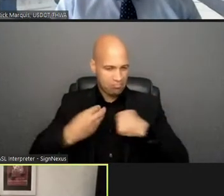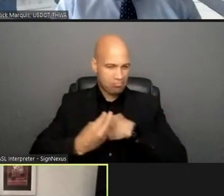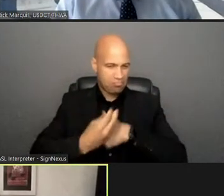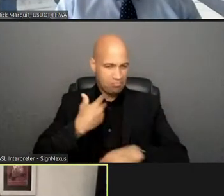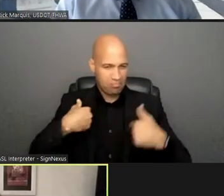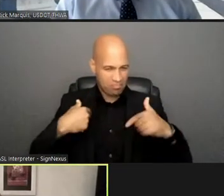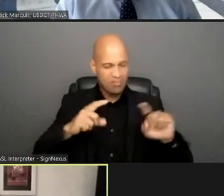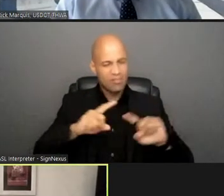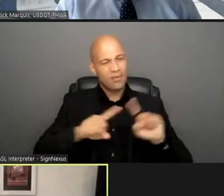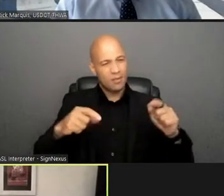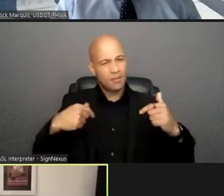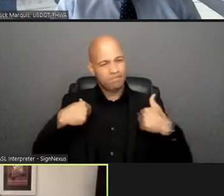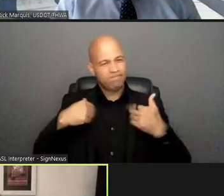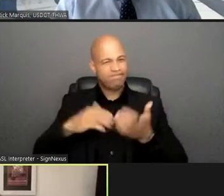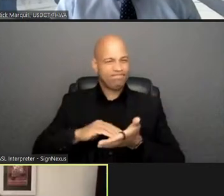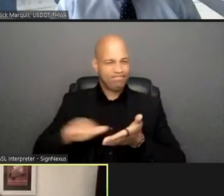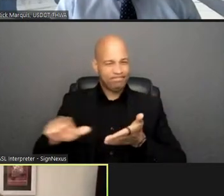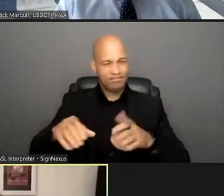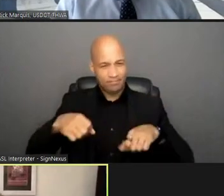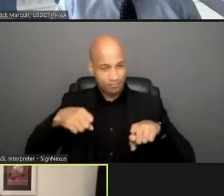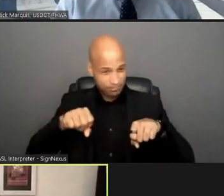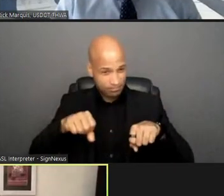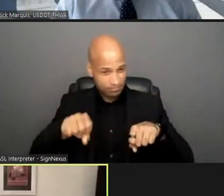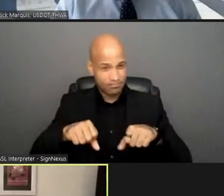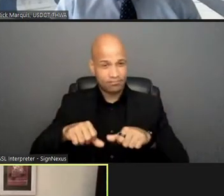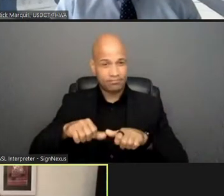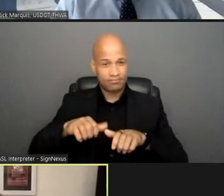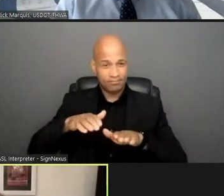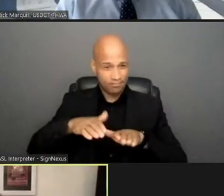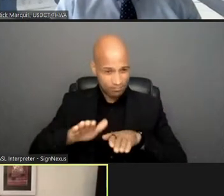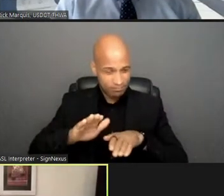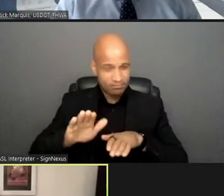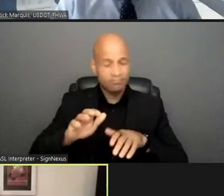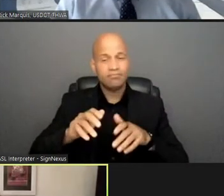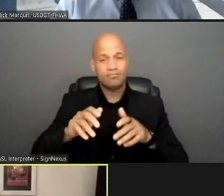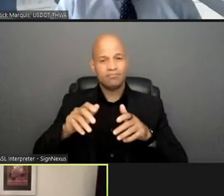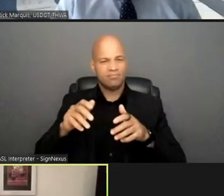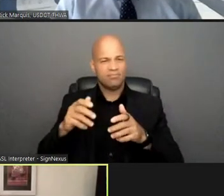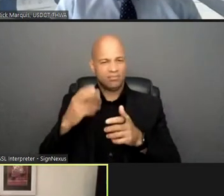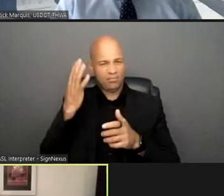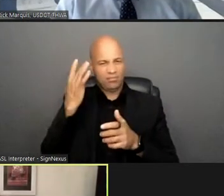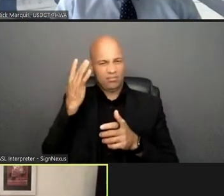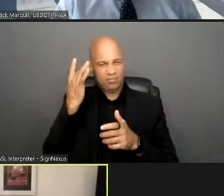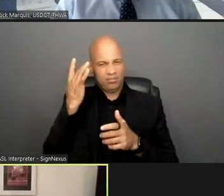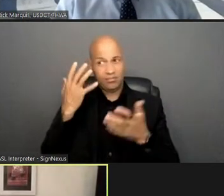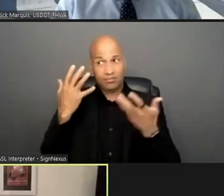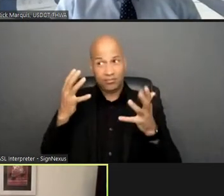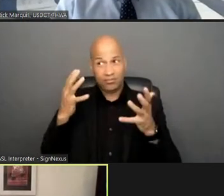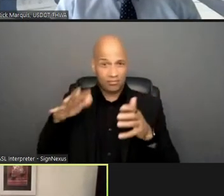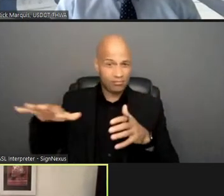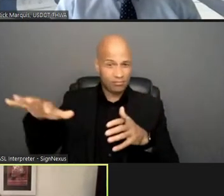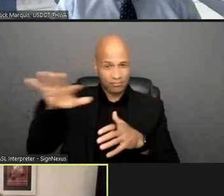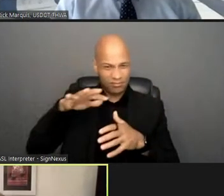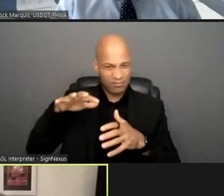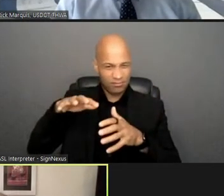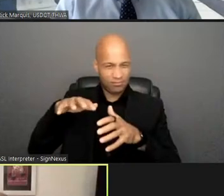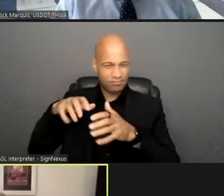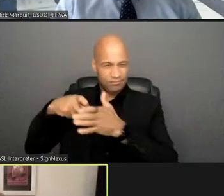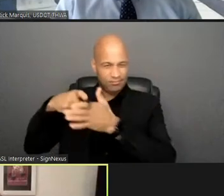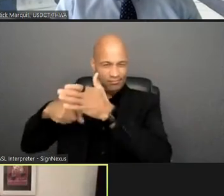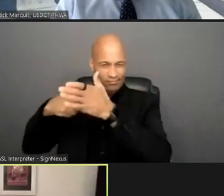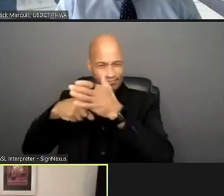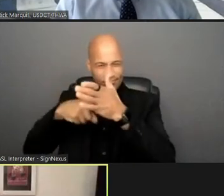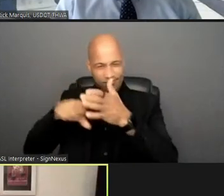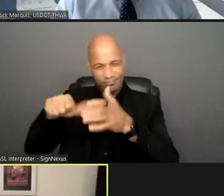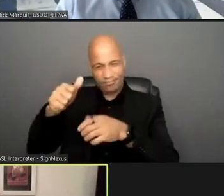the case for exempting motorcycles and scooters some congestion pricing as most other congestion plans in the world already do doing so would have benefits and kind